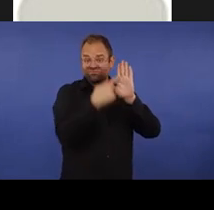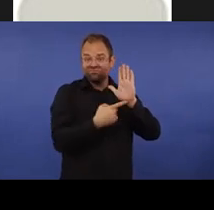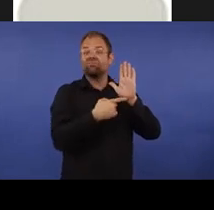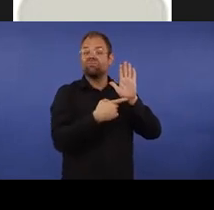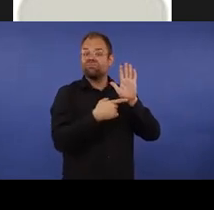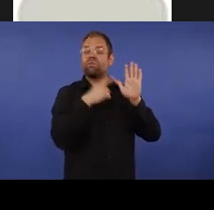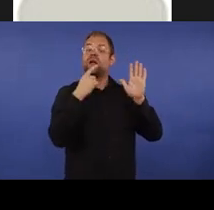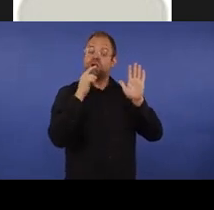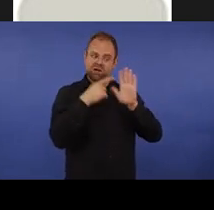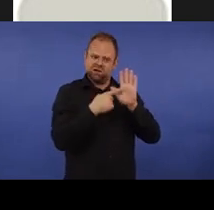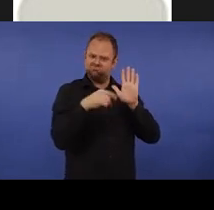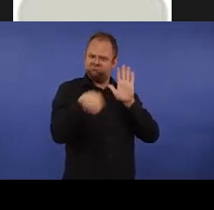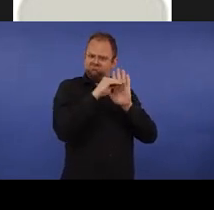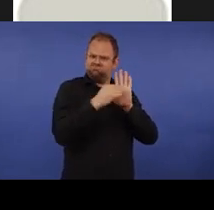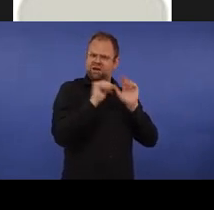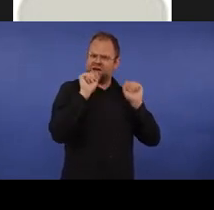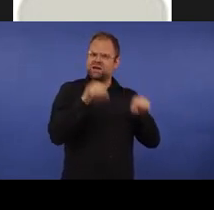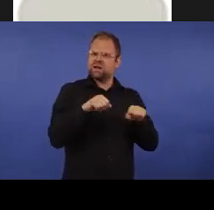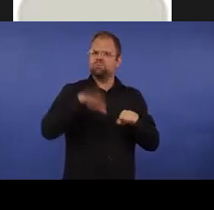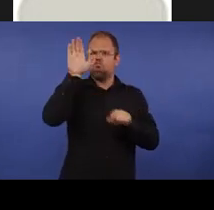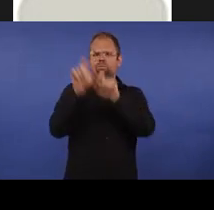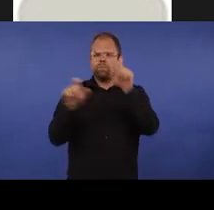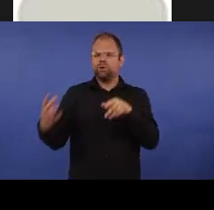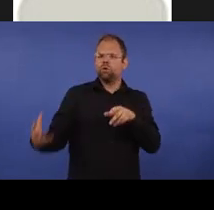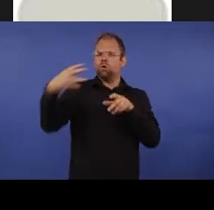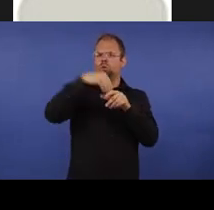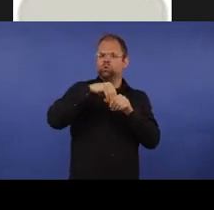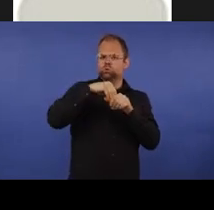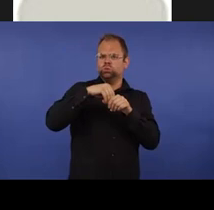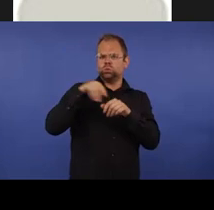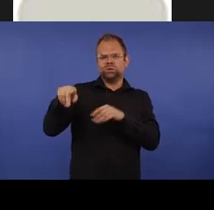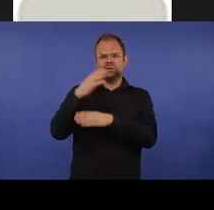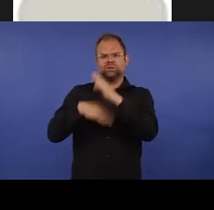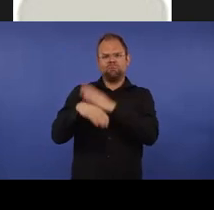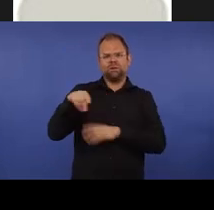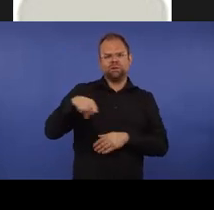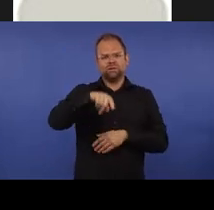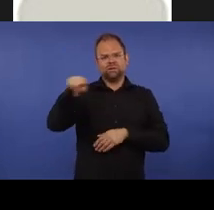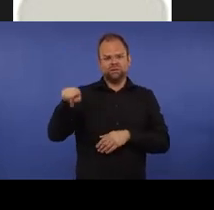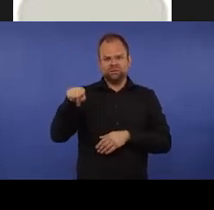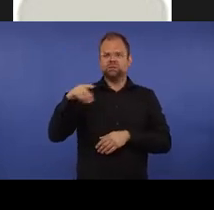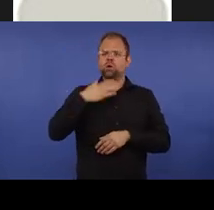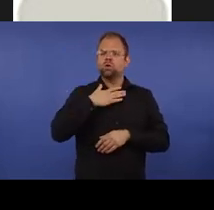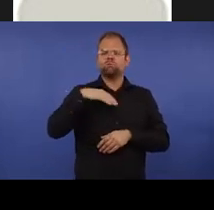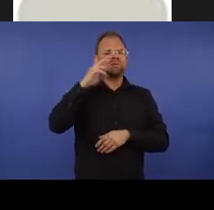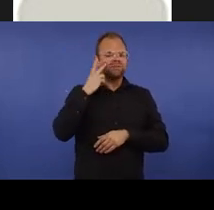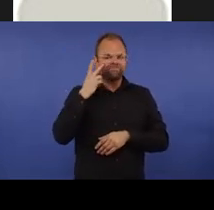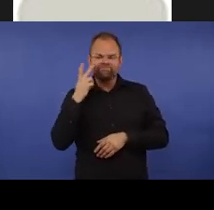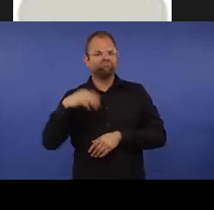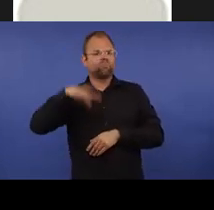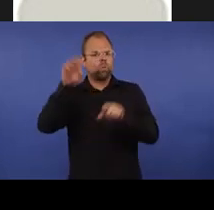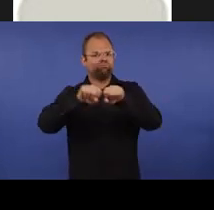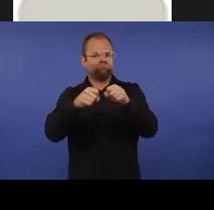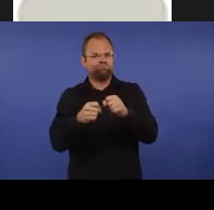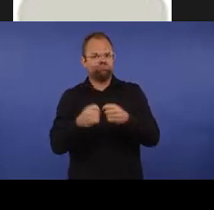considered a priority group for vaccination. For example, in Argentina, out of 100 people with disabilities, 7 have died from